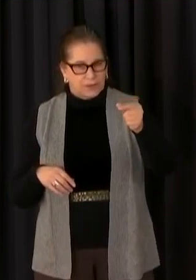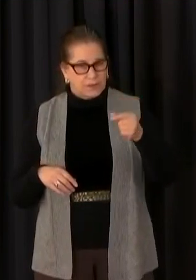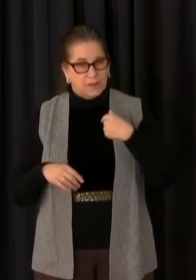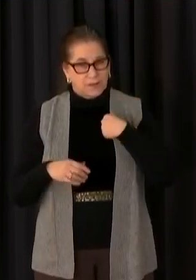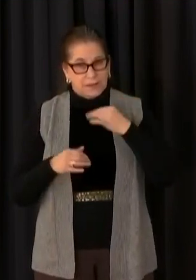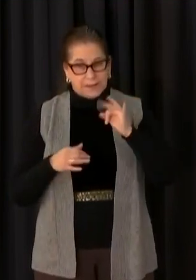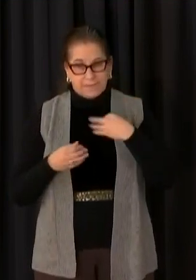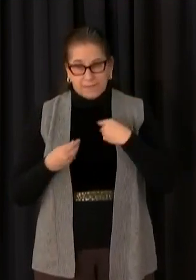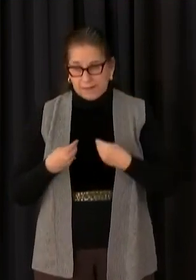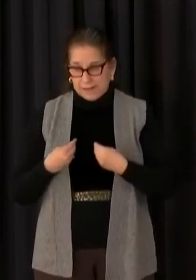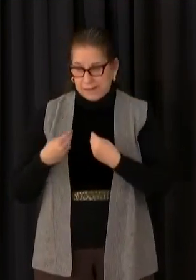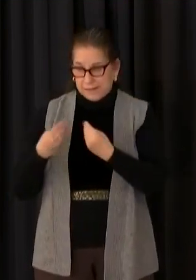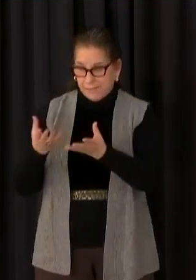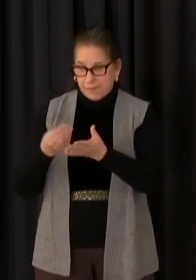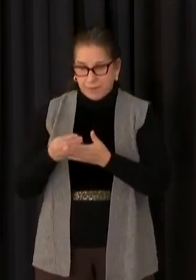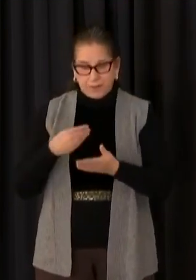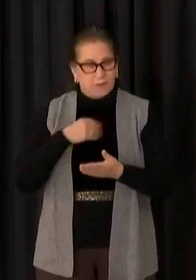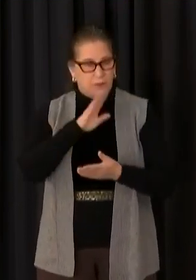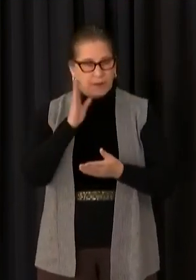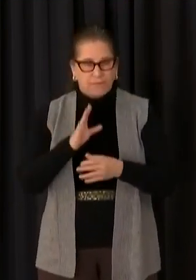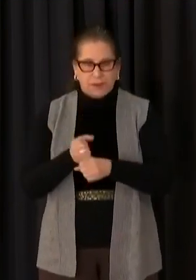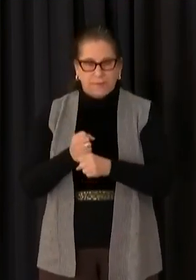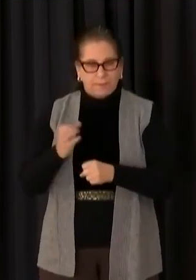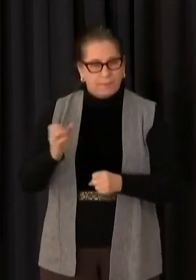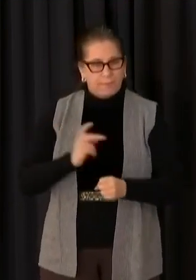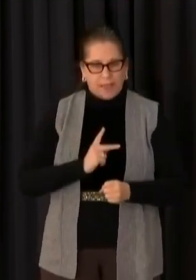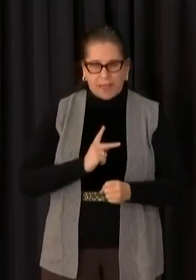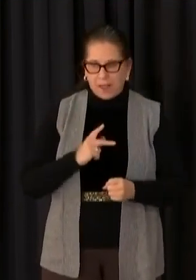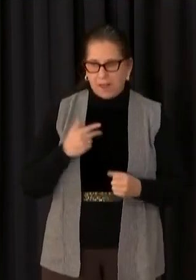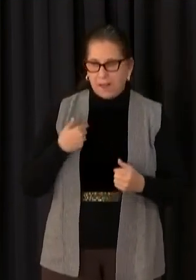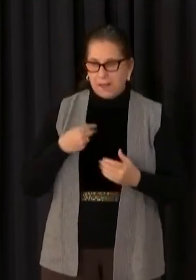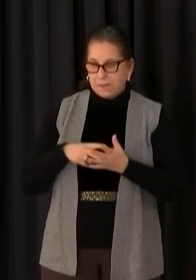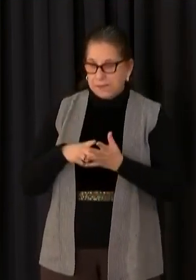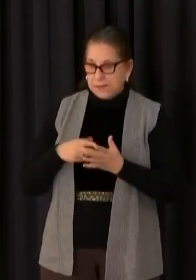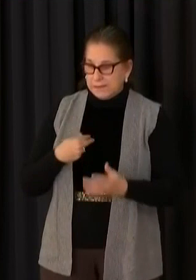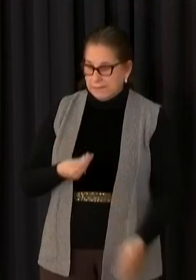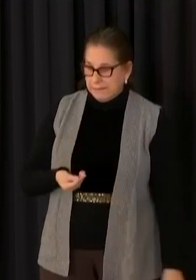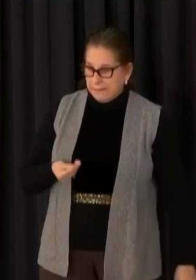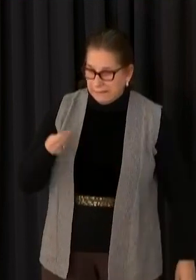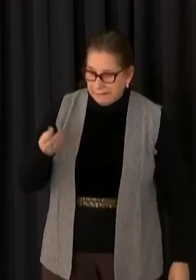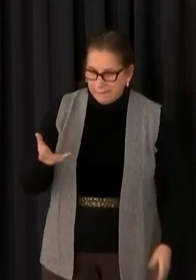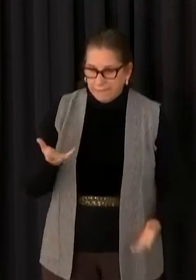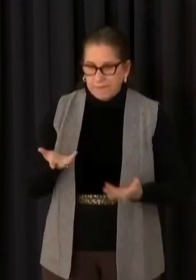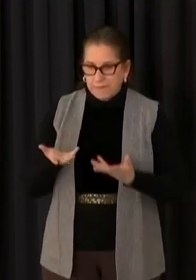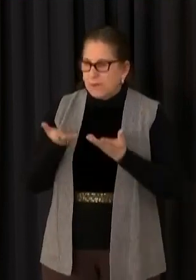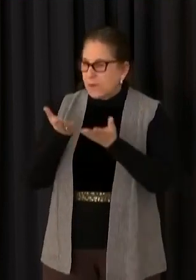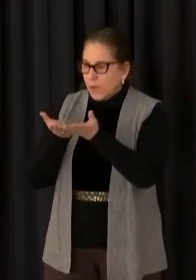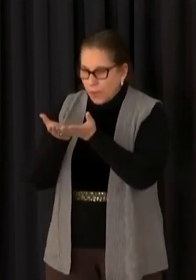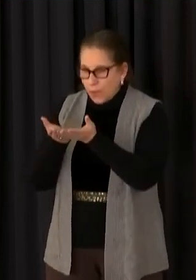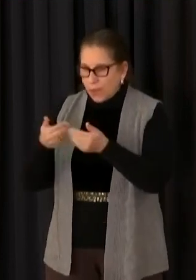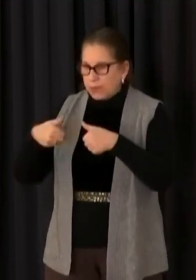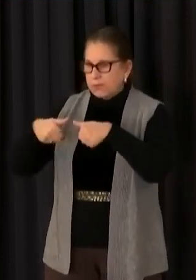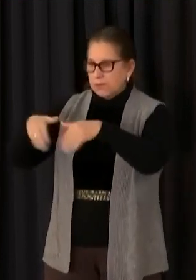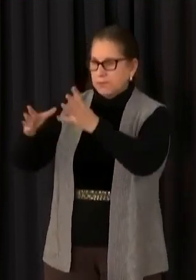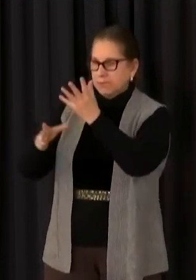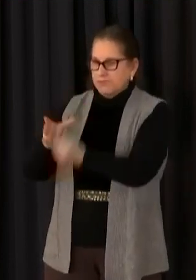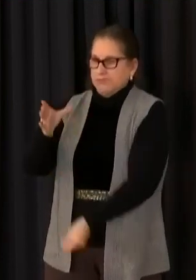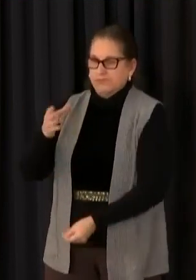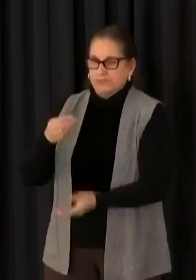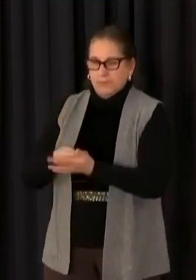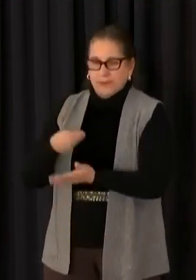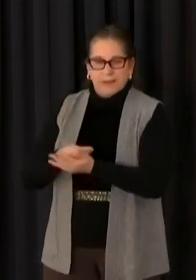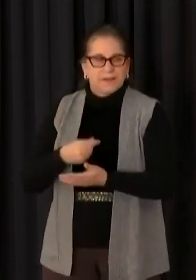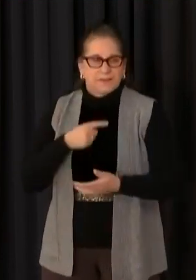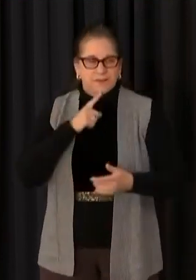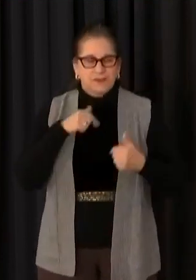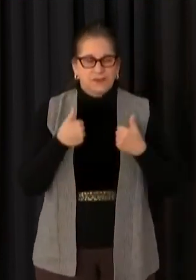So we have a little bit of a challenge with getting directly from them how much has been administered. We have found